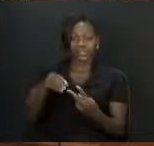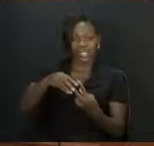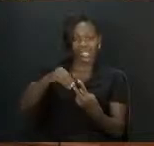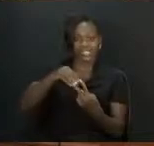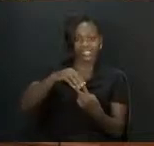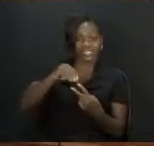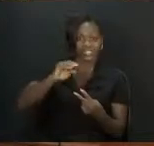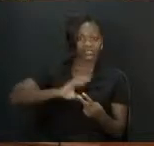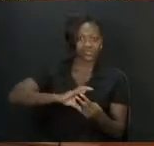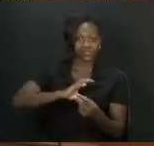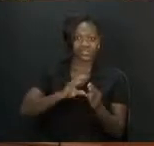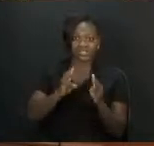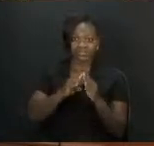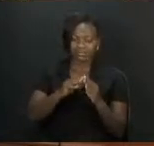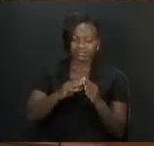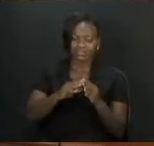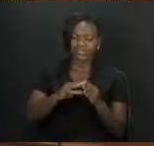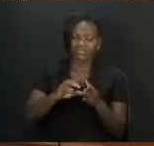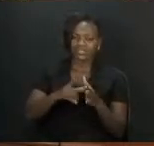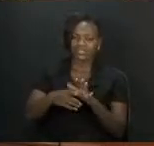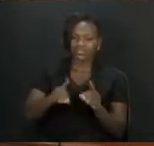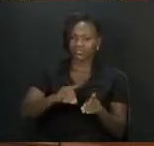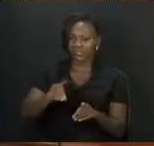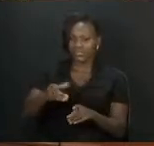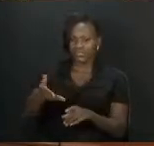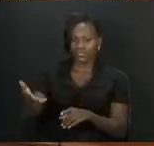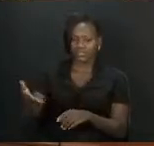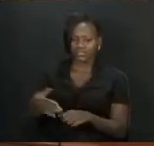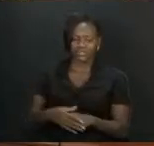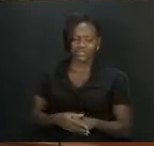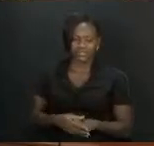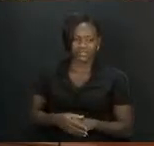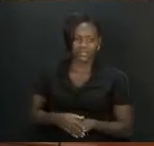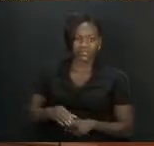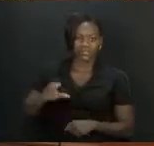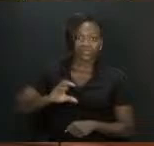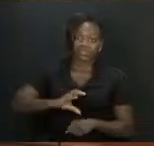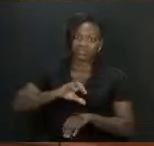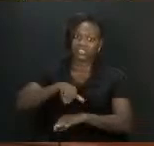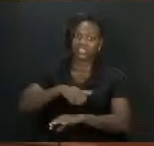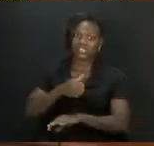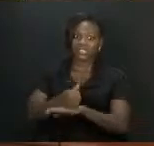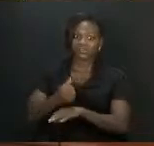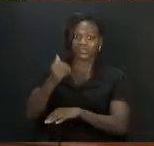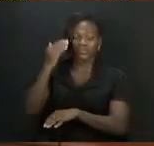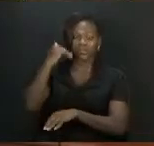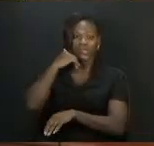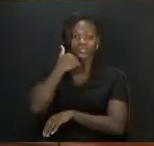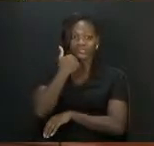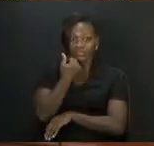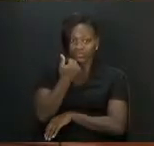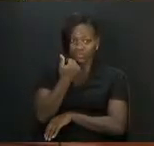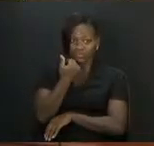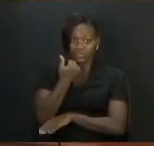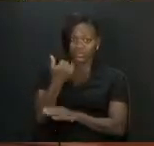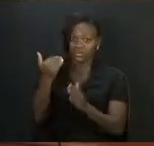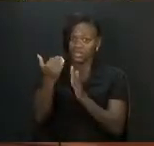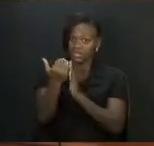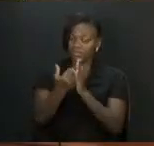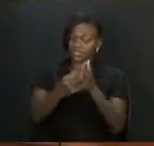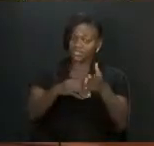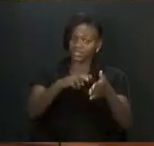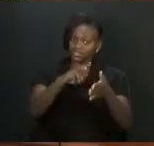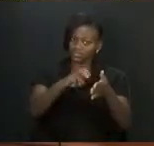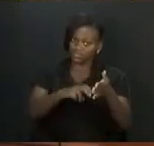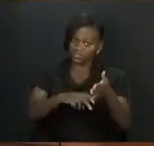and then we'll get it done. So don't worry. We'll put the committees in place because very soon the budget will be read and